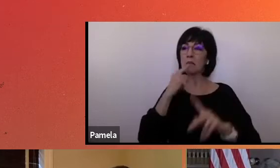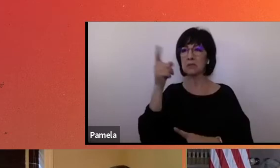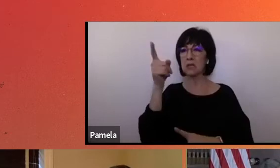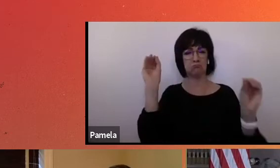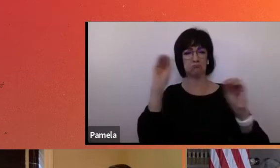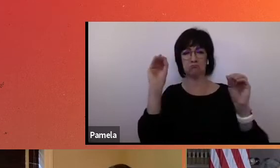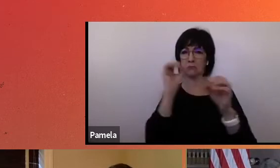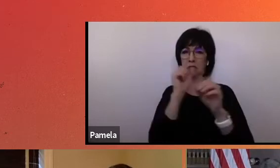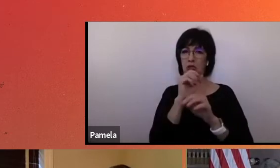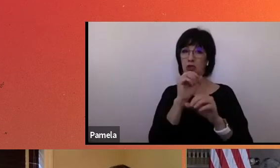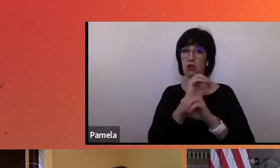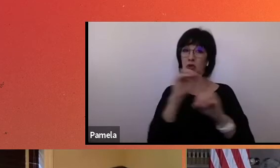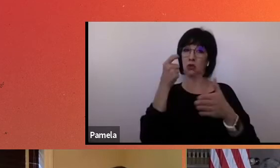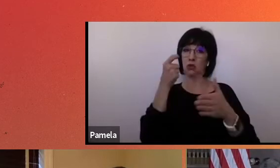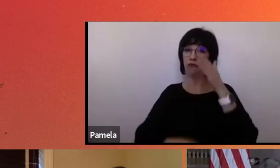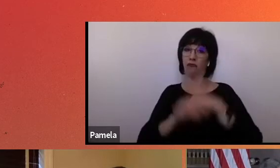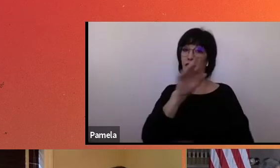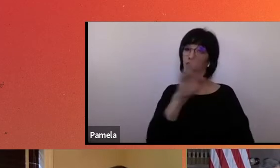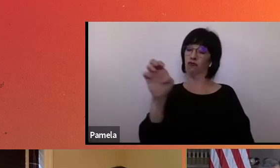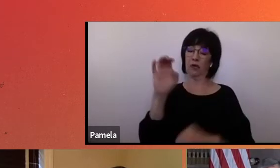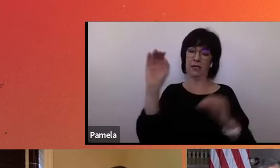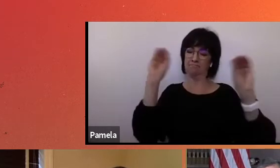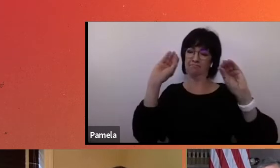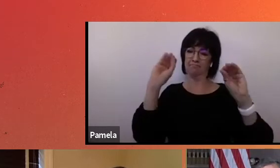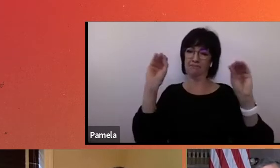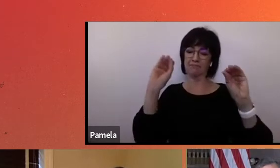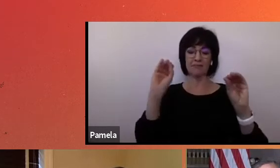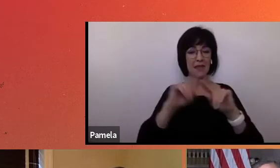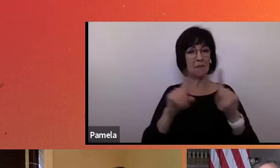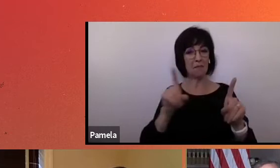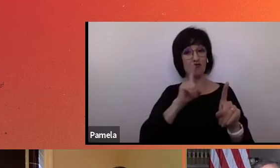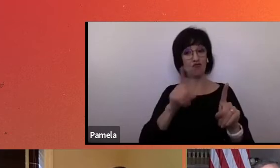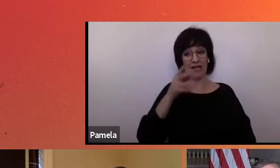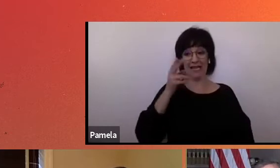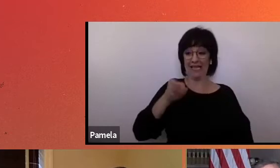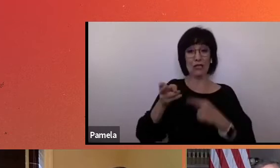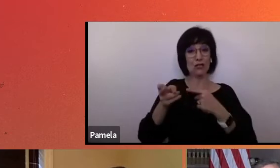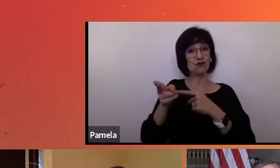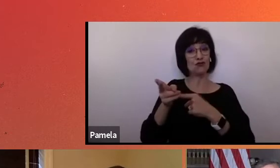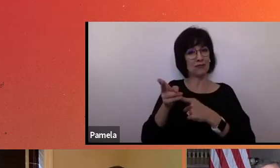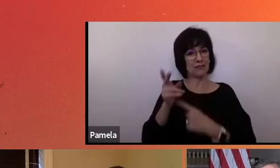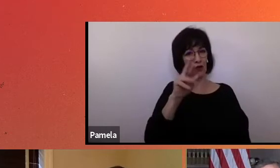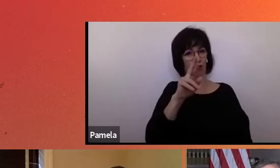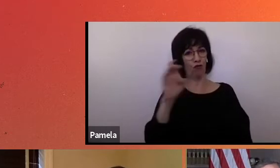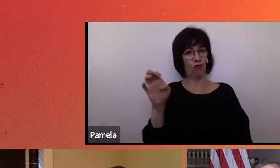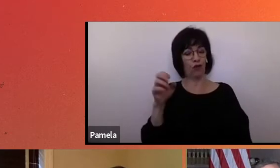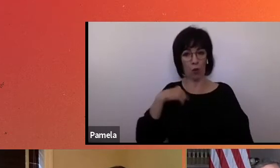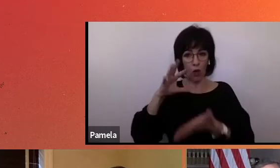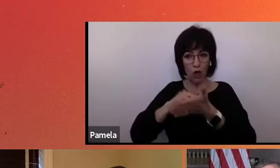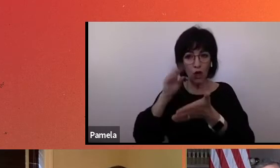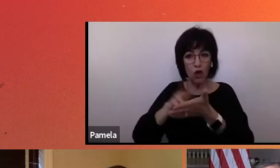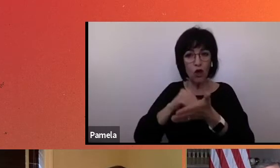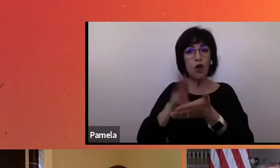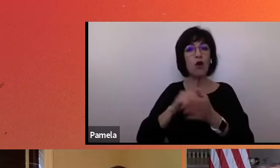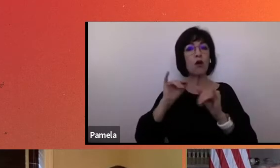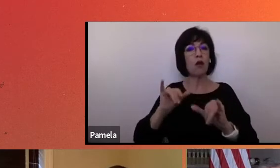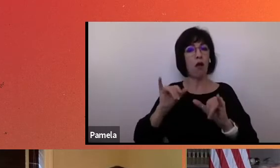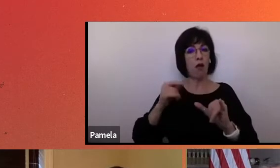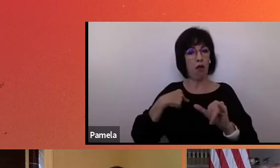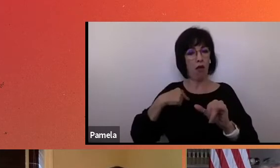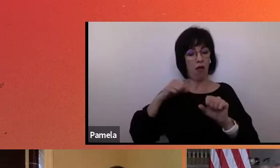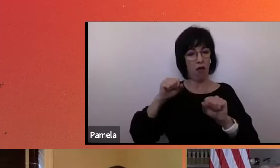the history you don't know. That's right. The more we learn about it, the more it informs understanding of what we need to do